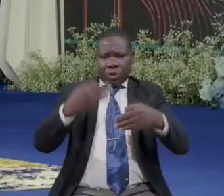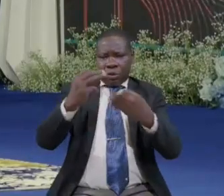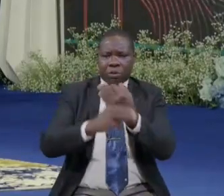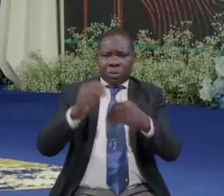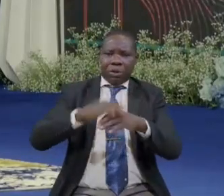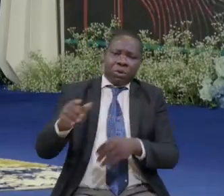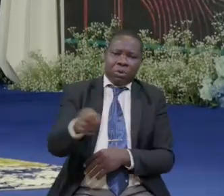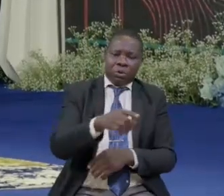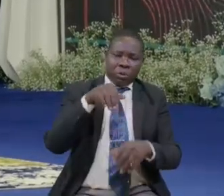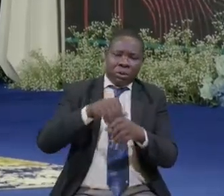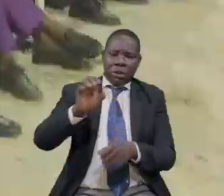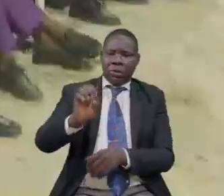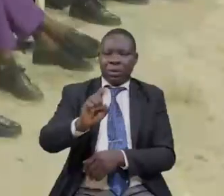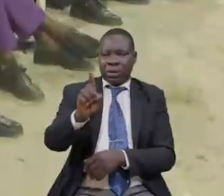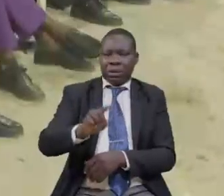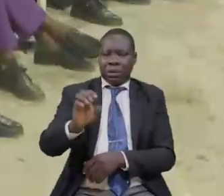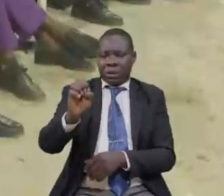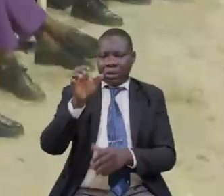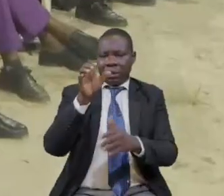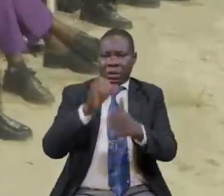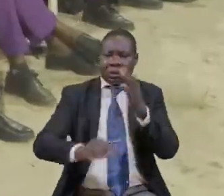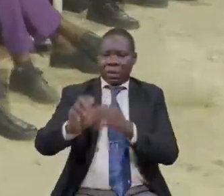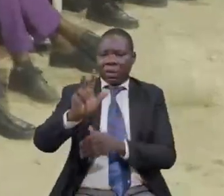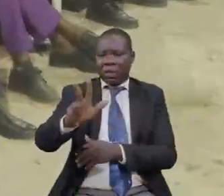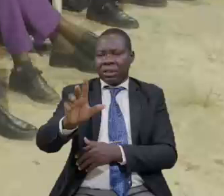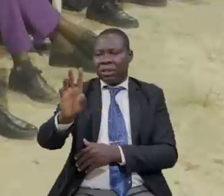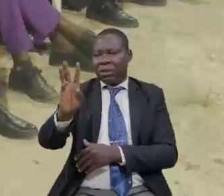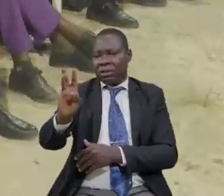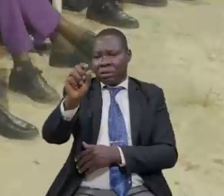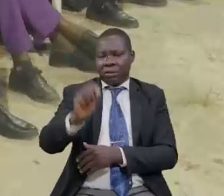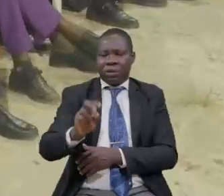36, reading from verse 25. Ezekiel